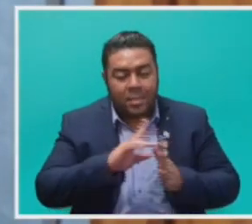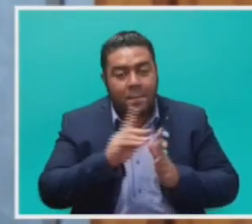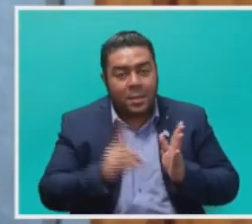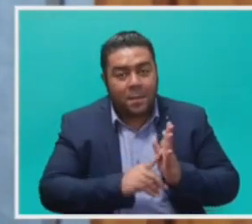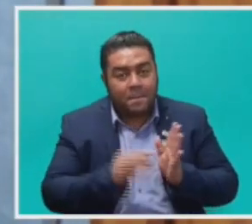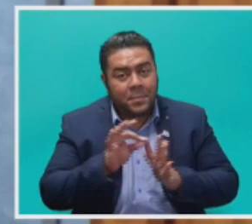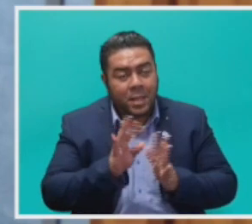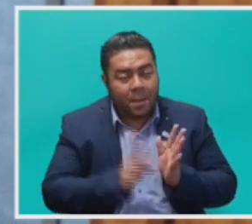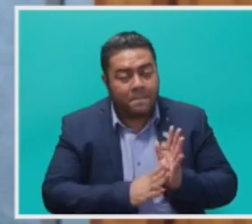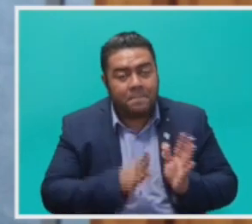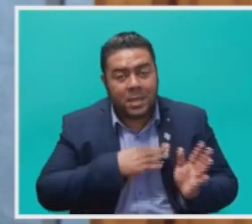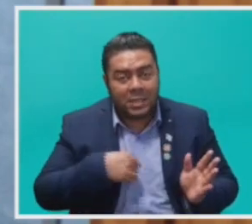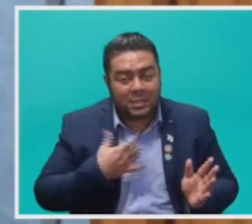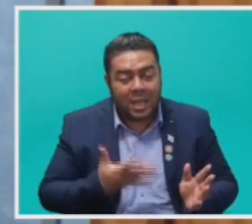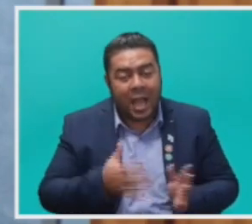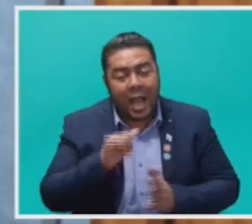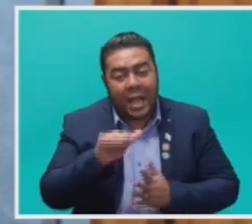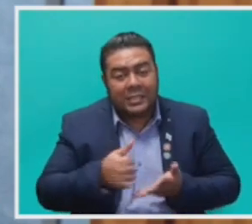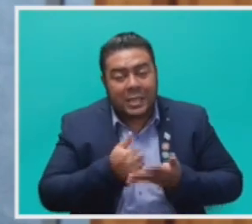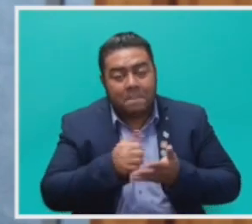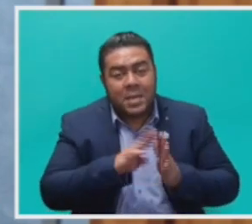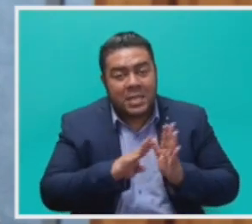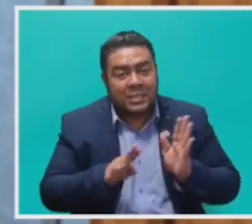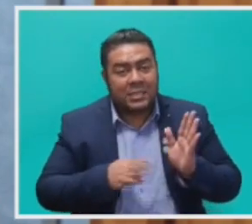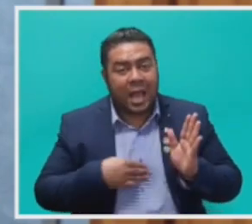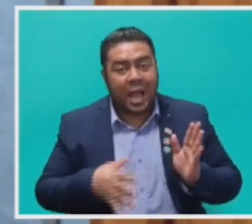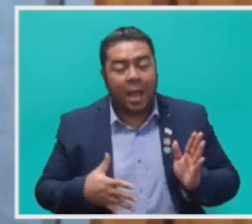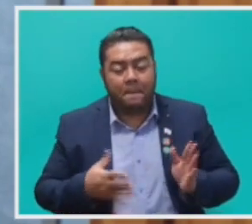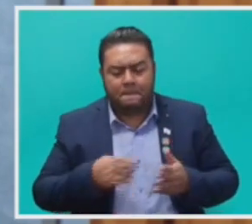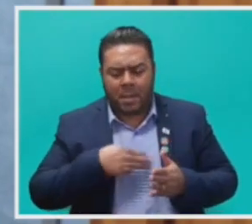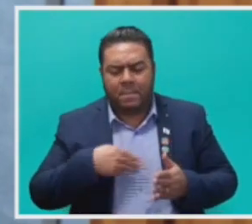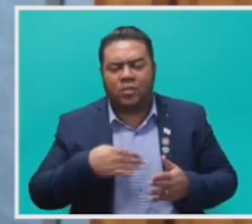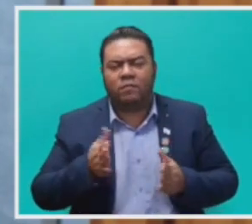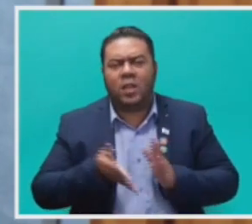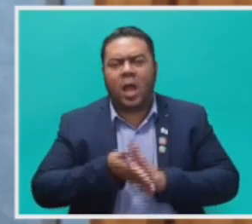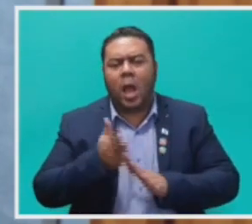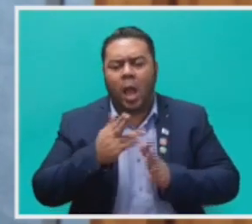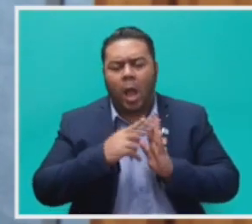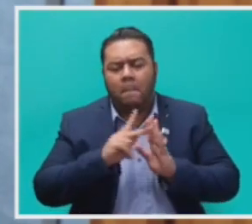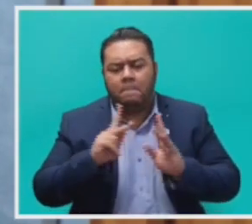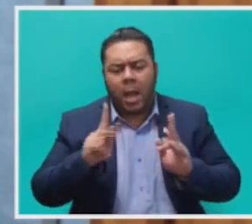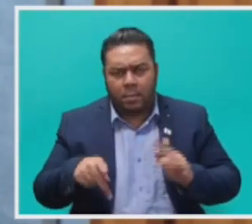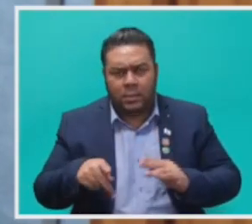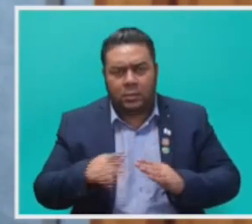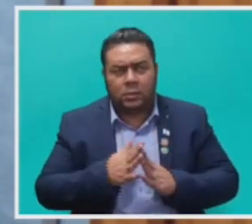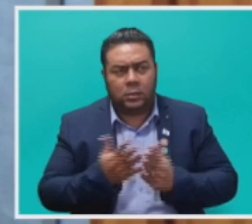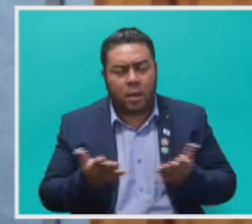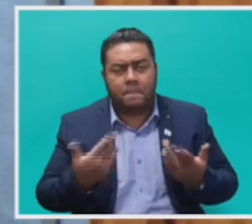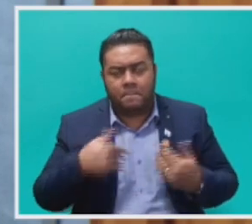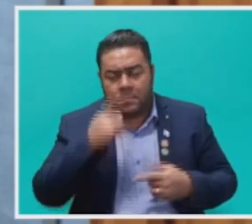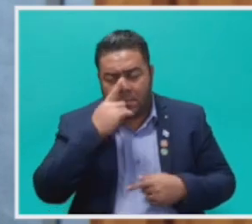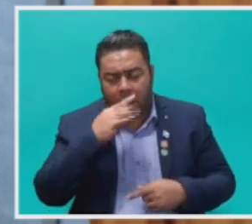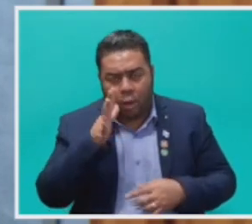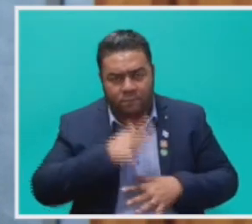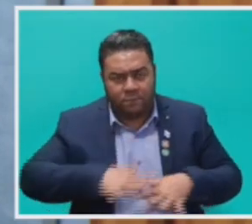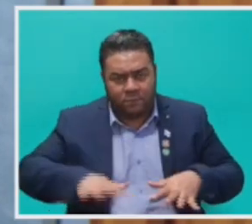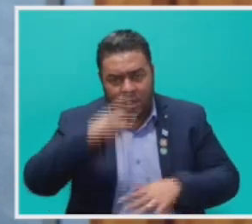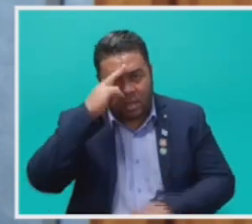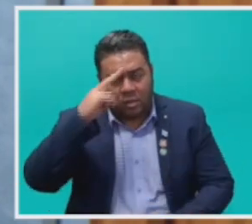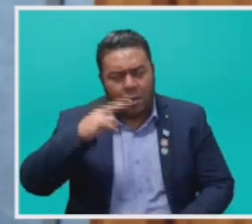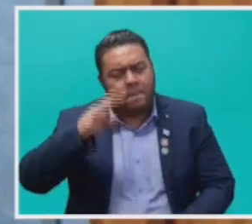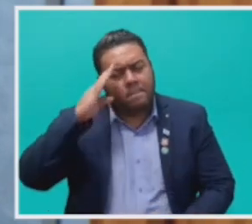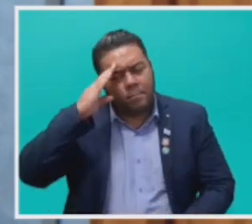Leader, Ministers, Assistant Ministers, members of this august House, and people of our beloved nation,